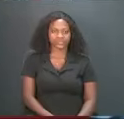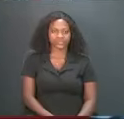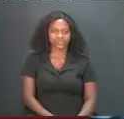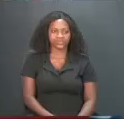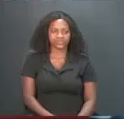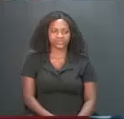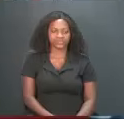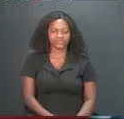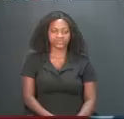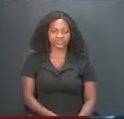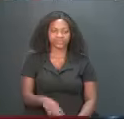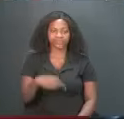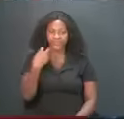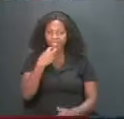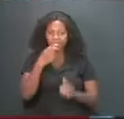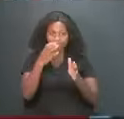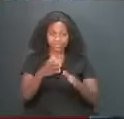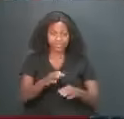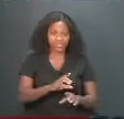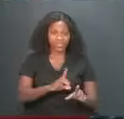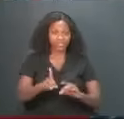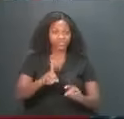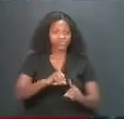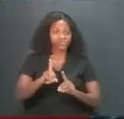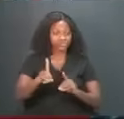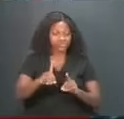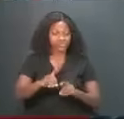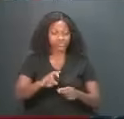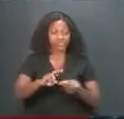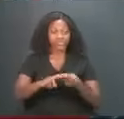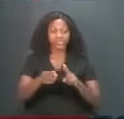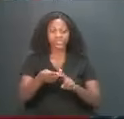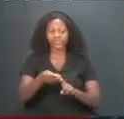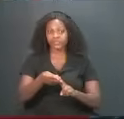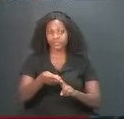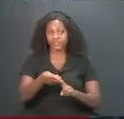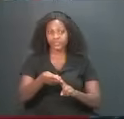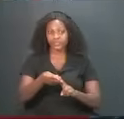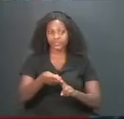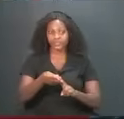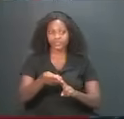Mr. Speaker, we will take item number